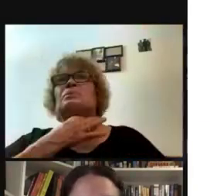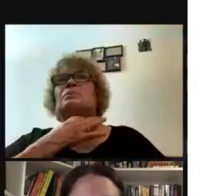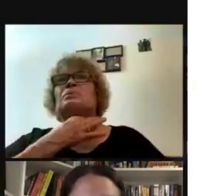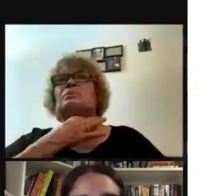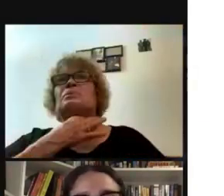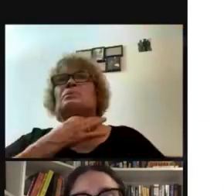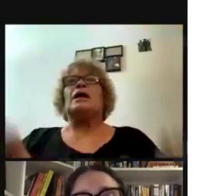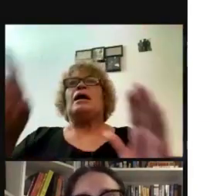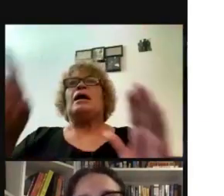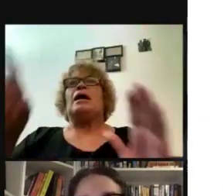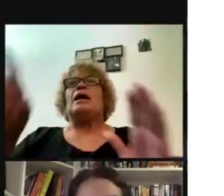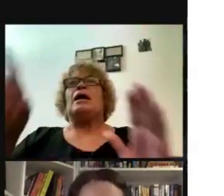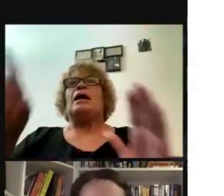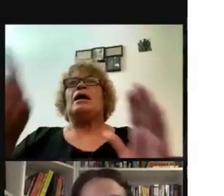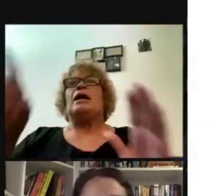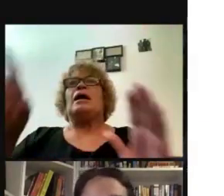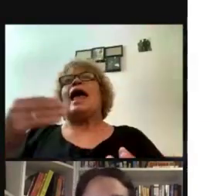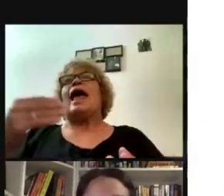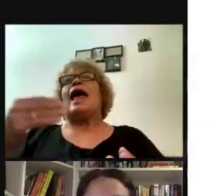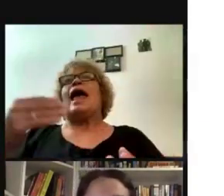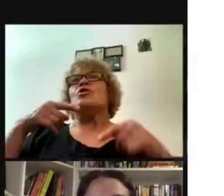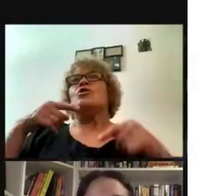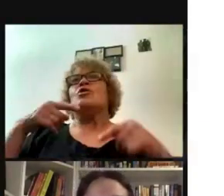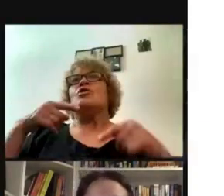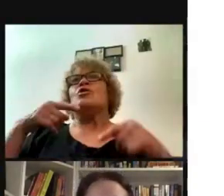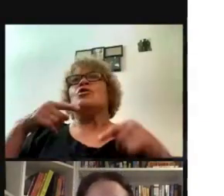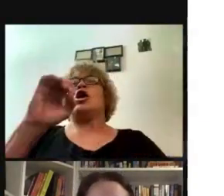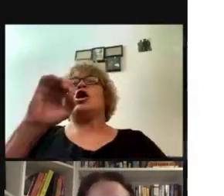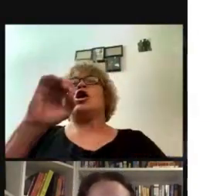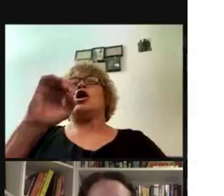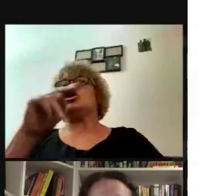criminal tendencies, and how during the eugenics era,